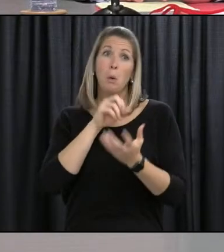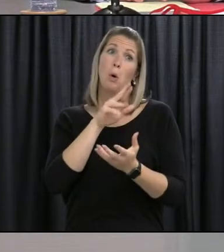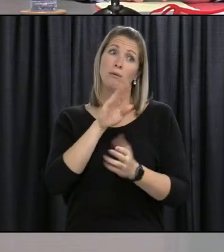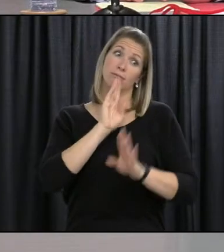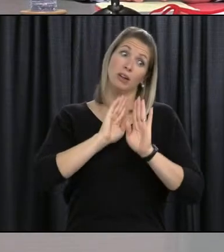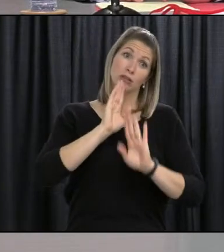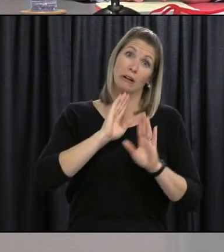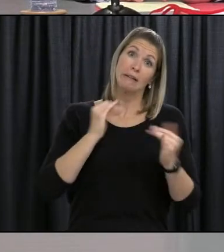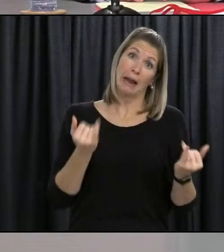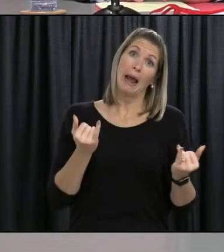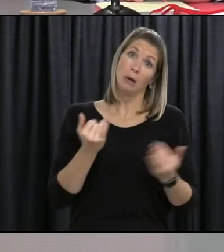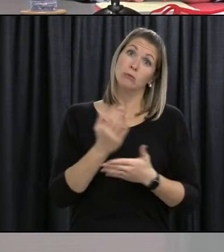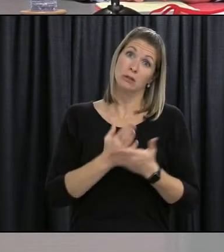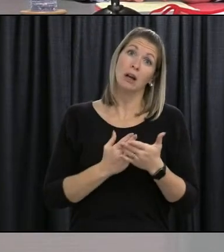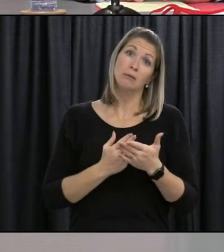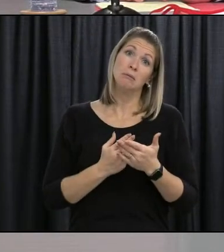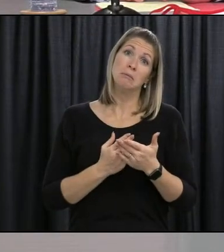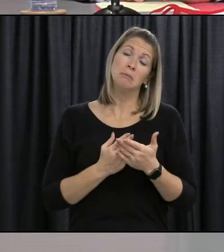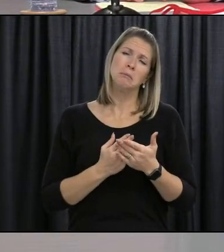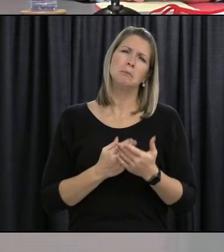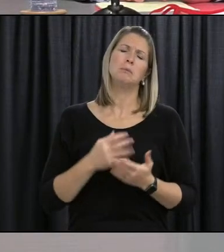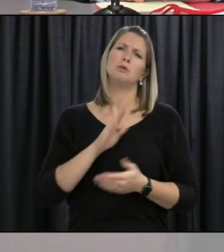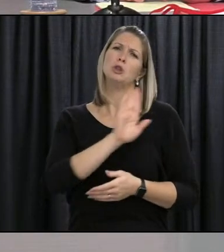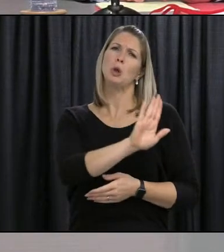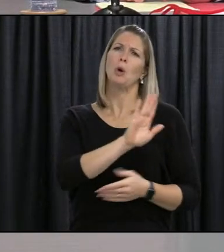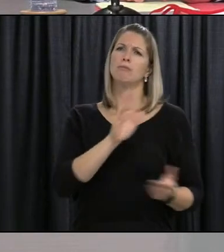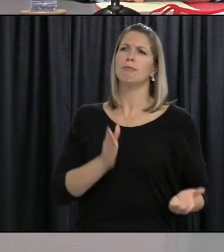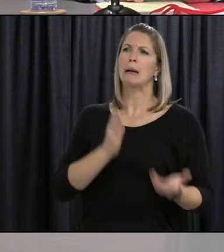fact that the recommendations keep changing on this?